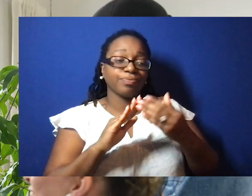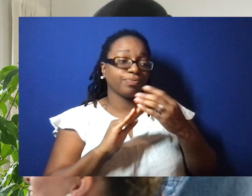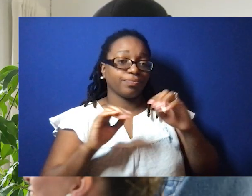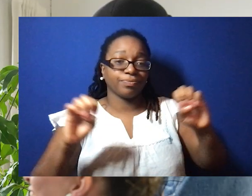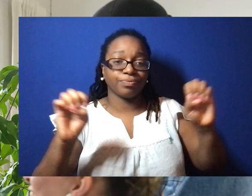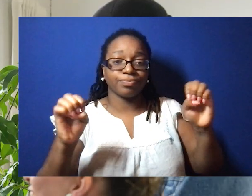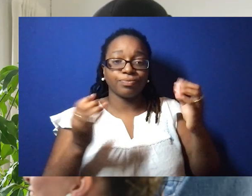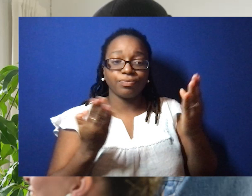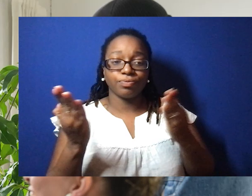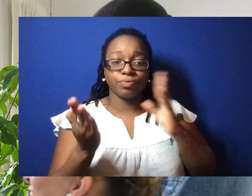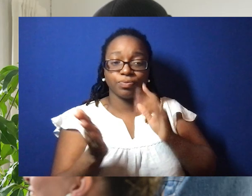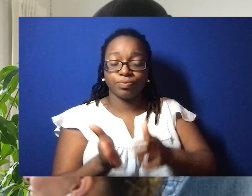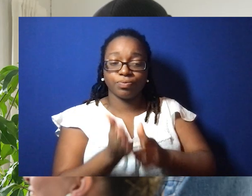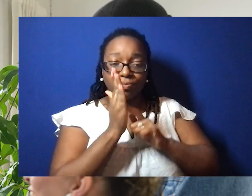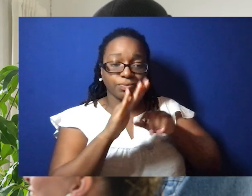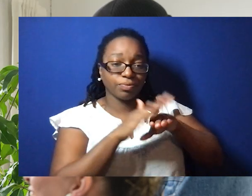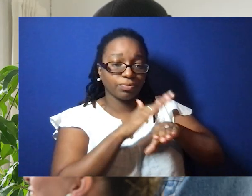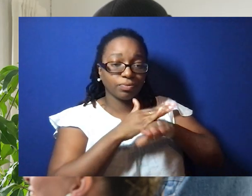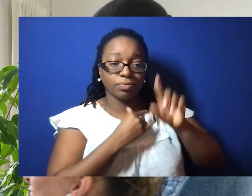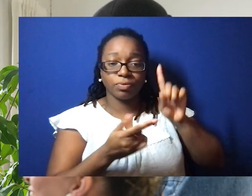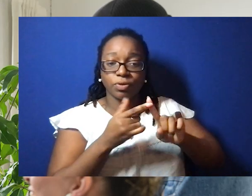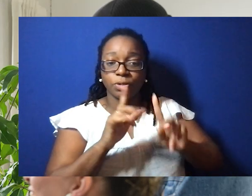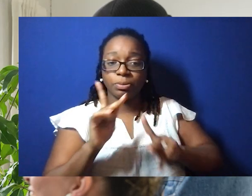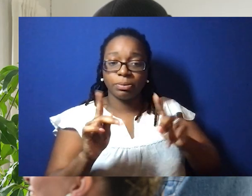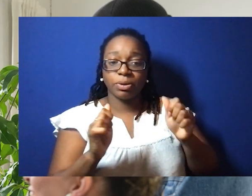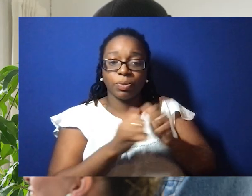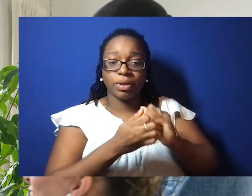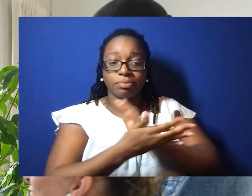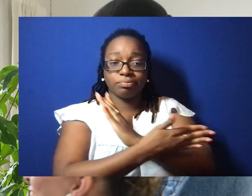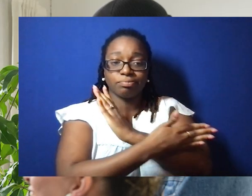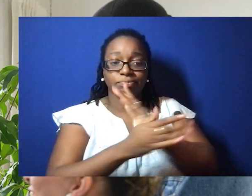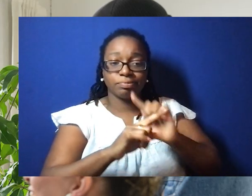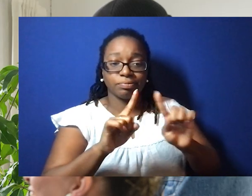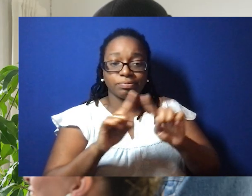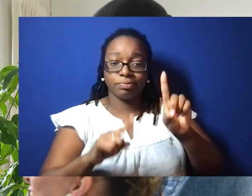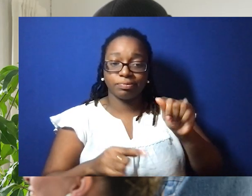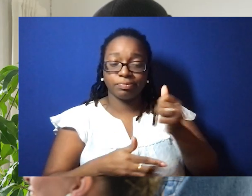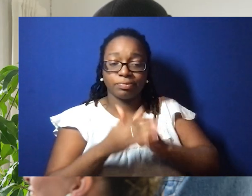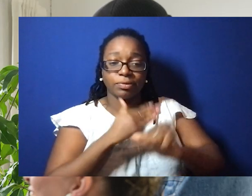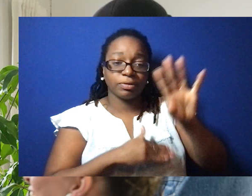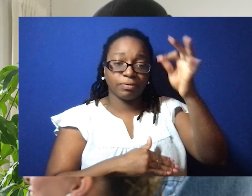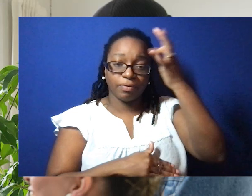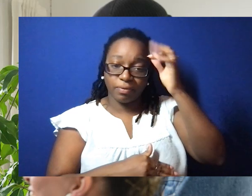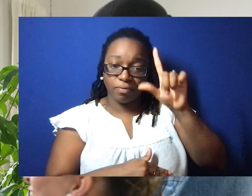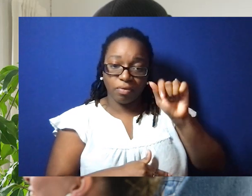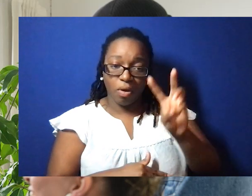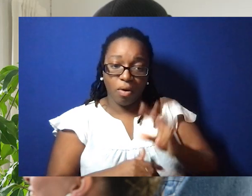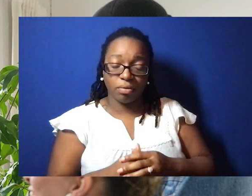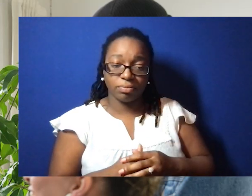Community and emergency services are required to be accessible to people with a wide range of disabilities under federal